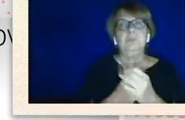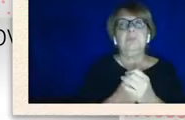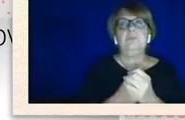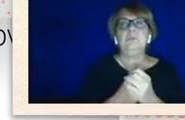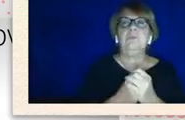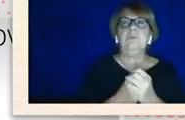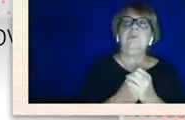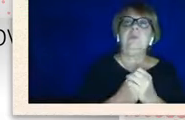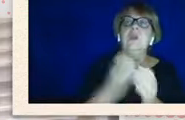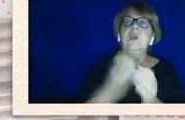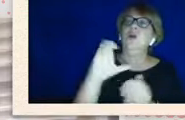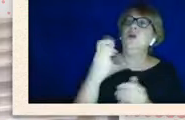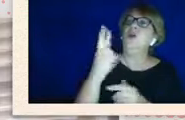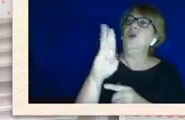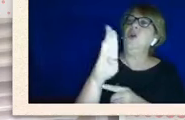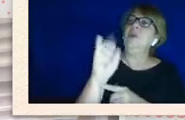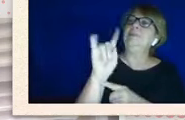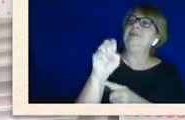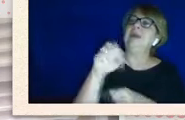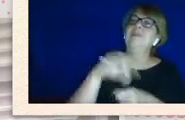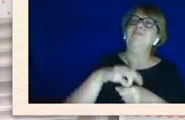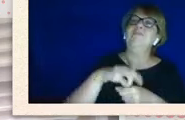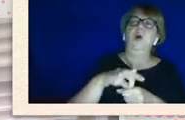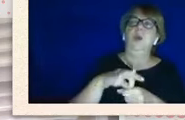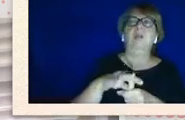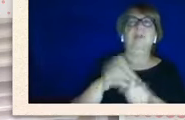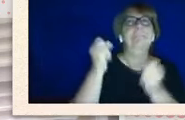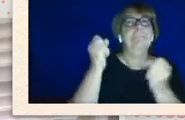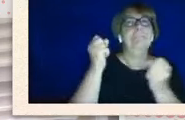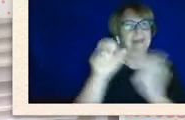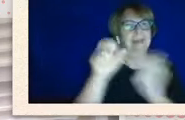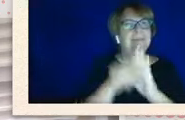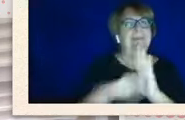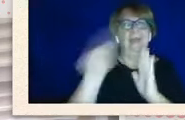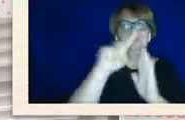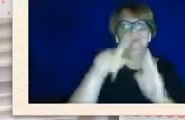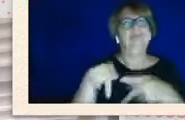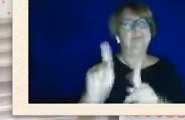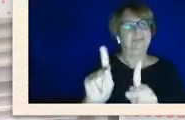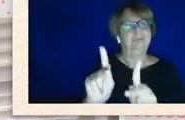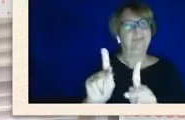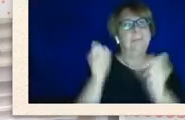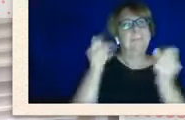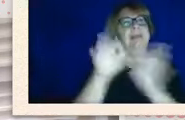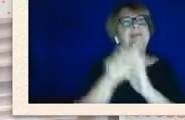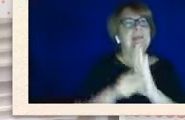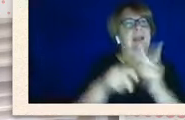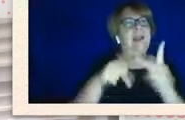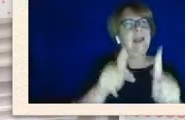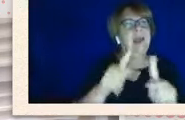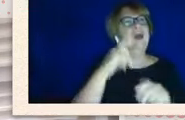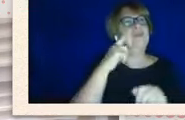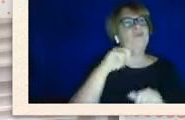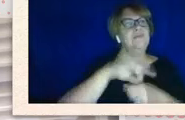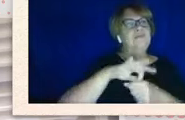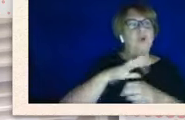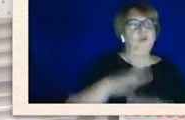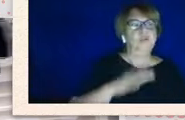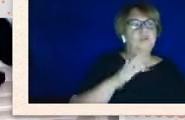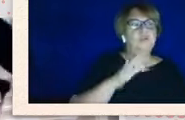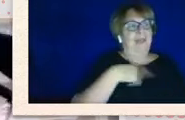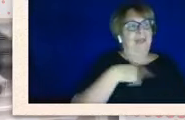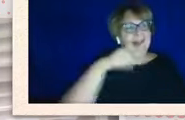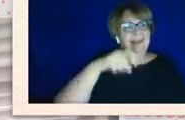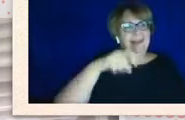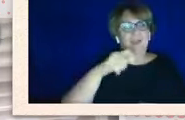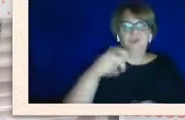Curbside voting is something that many states allow. Many states allow for voters who have a need to vote curbside, which would